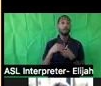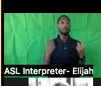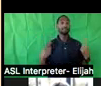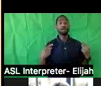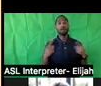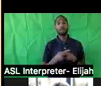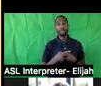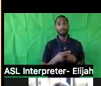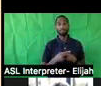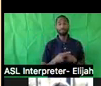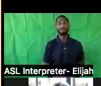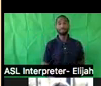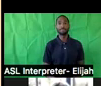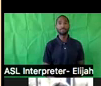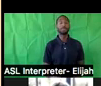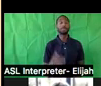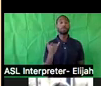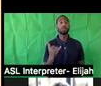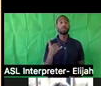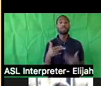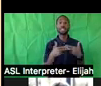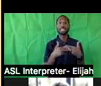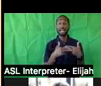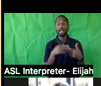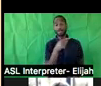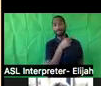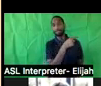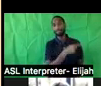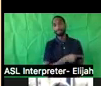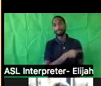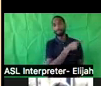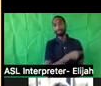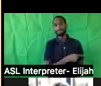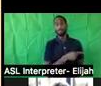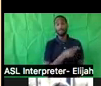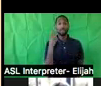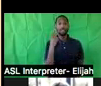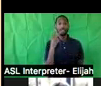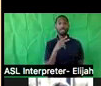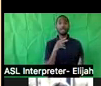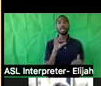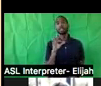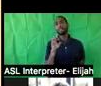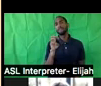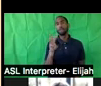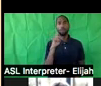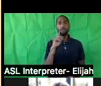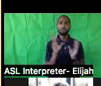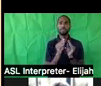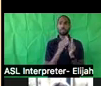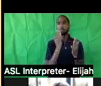relationship to conflict in our real lives. So on this slide, you'll see just a flow for